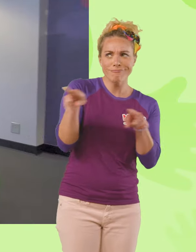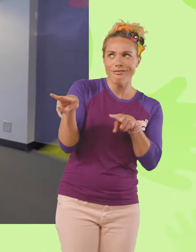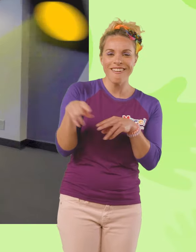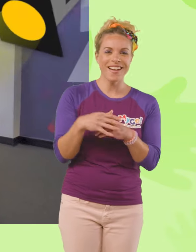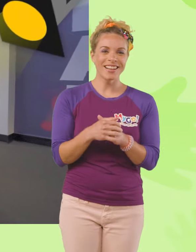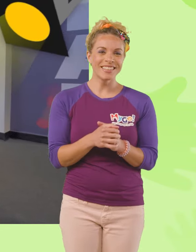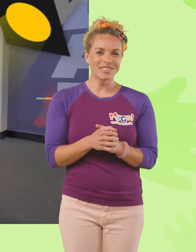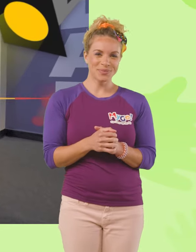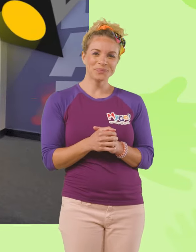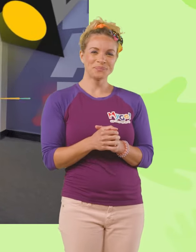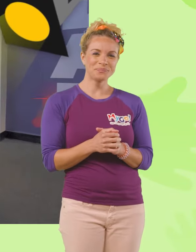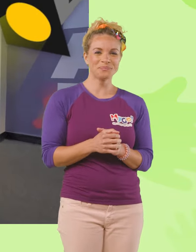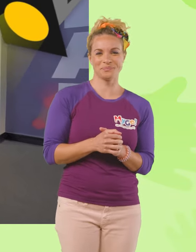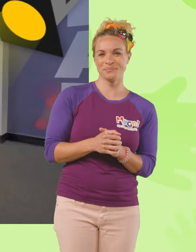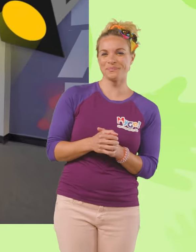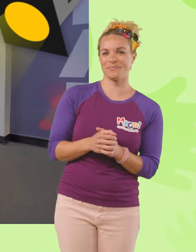this!